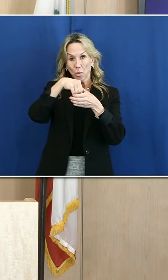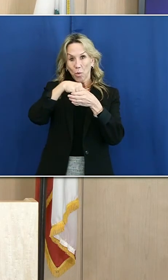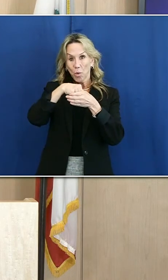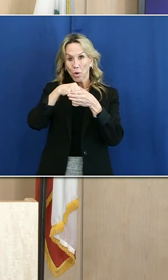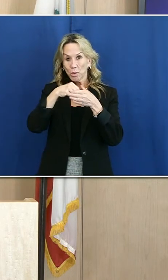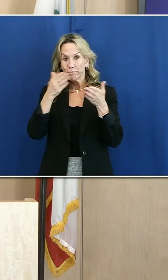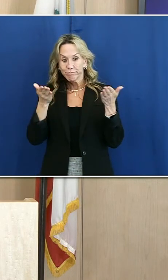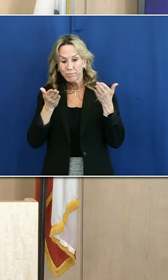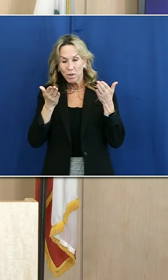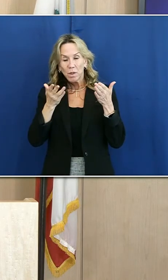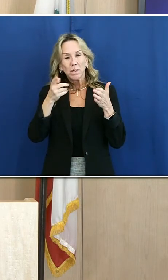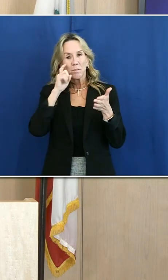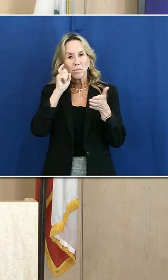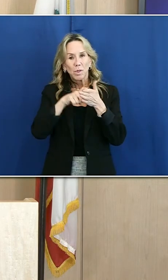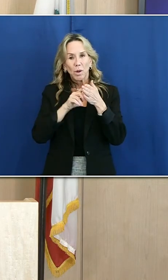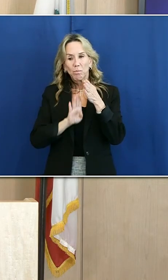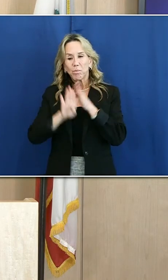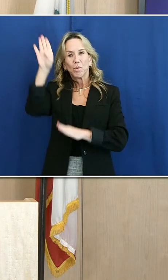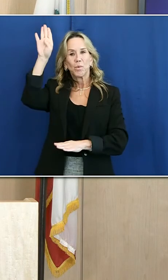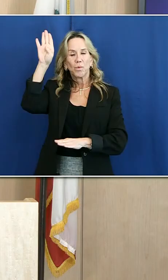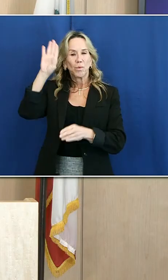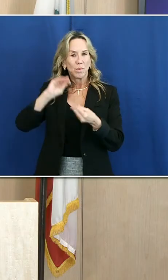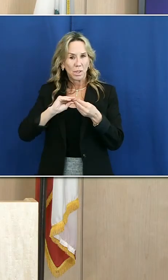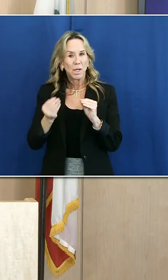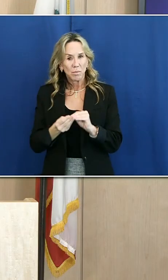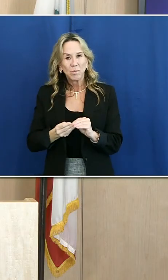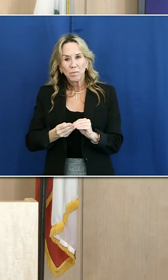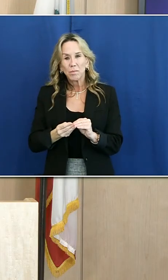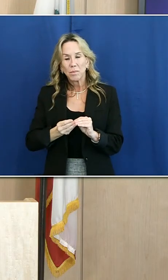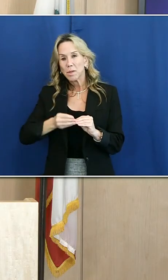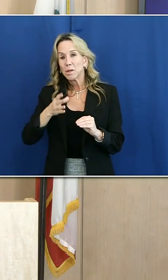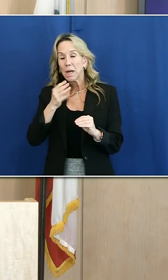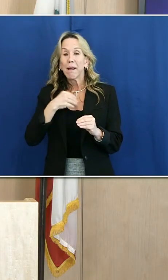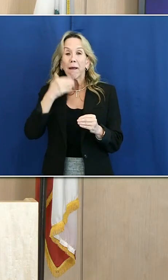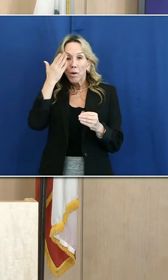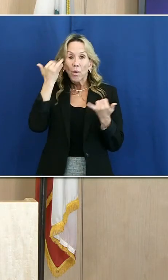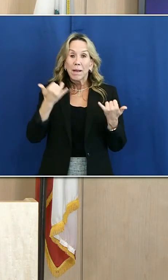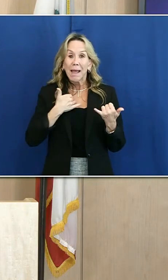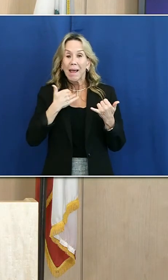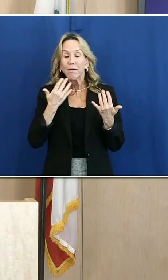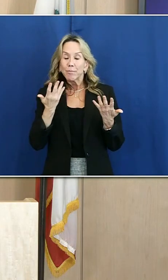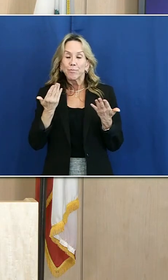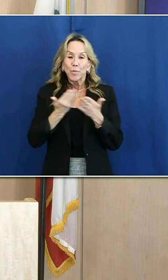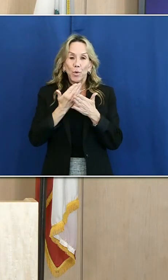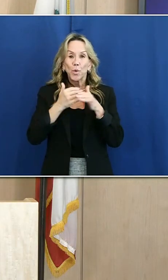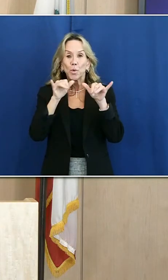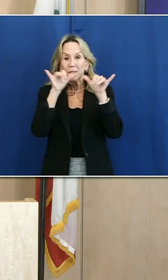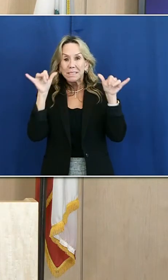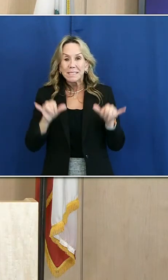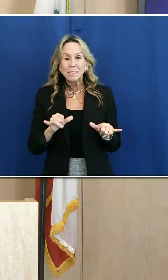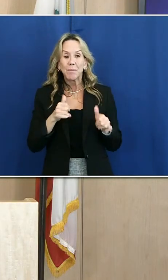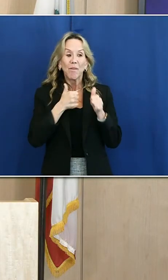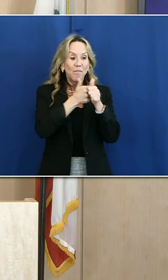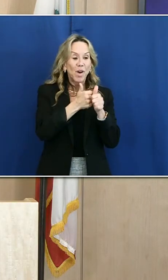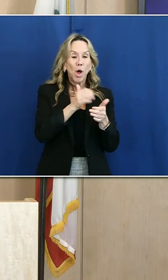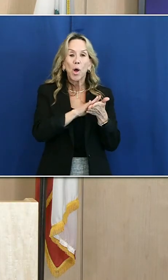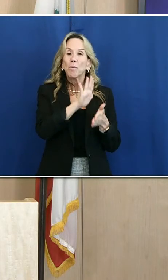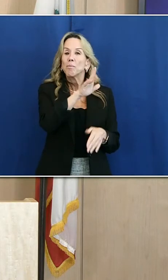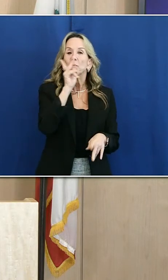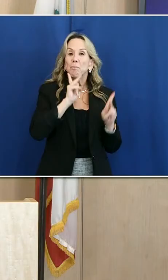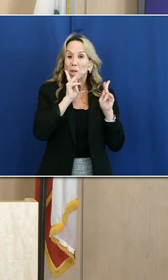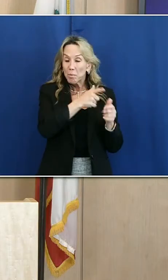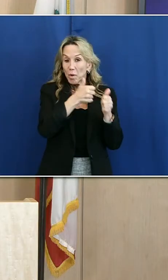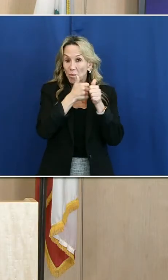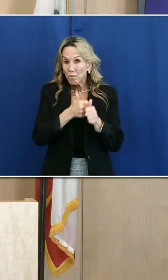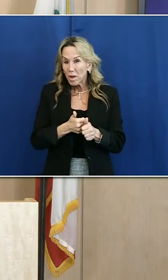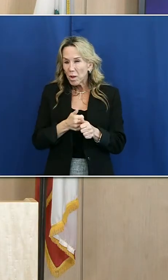numbers. I understand it's a new system, but a lot of this depends on people's behavior. What do you think or hope will be different